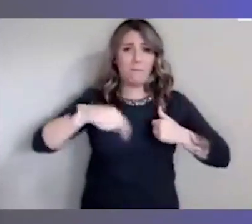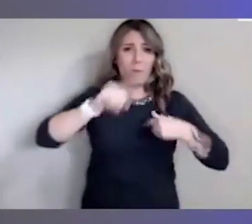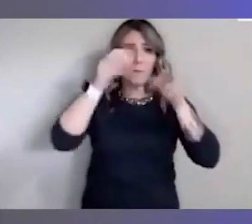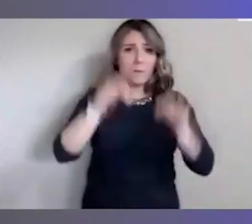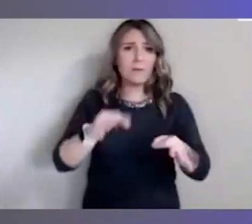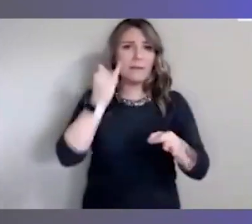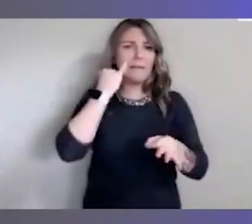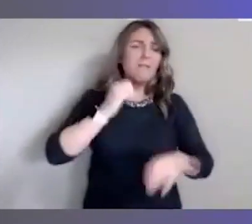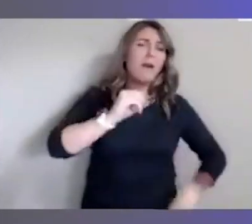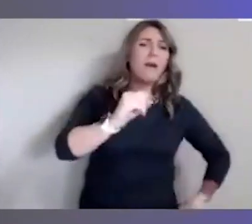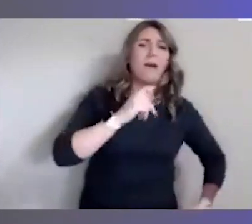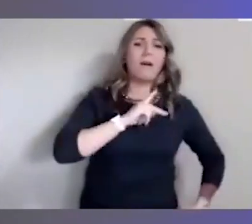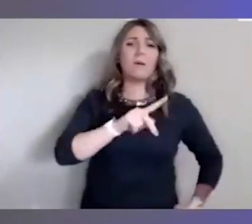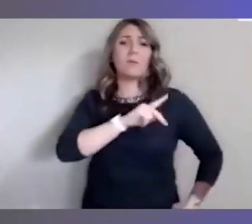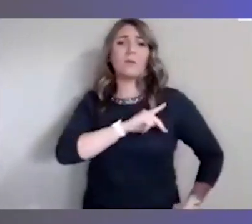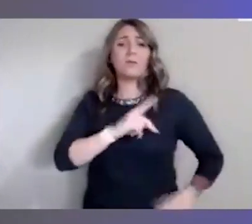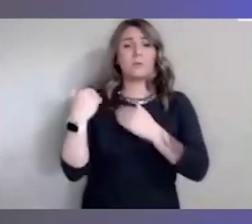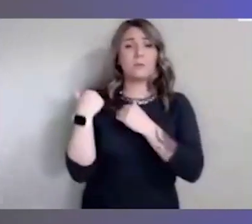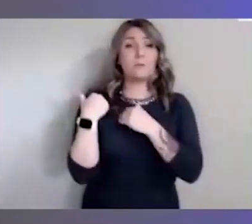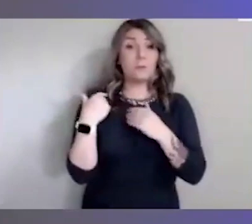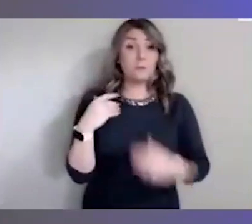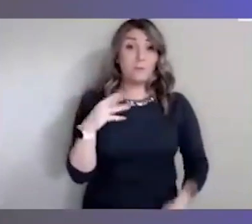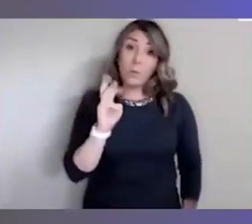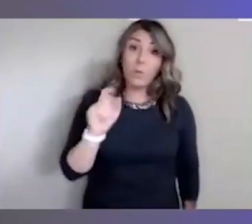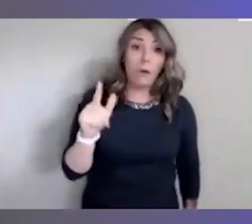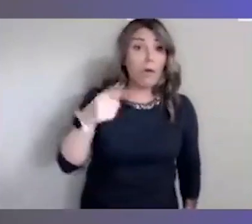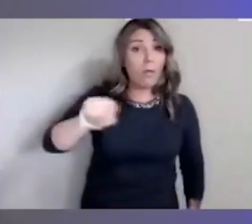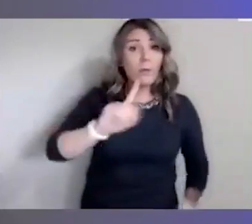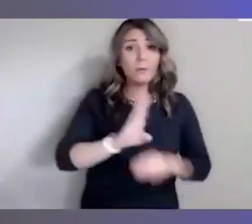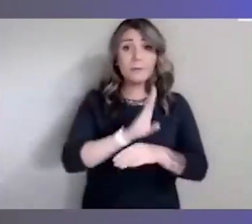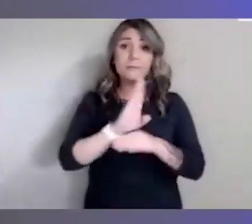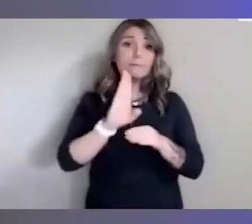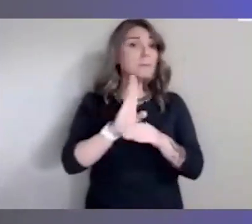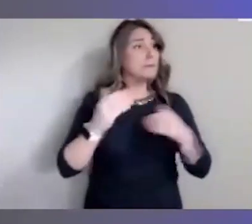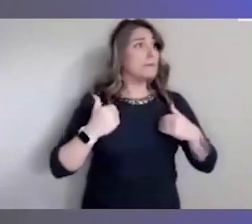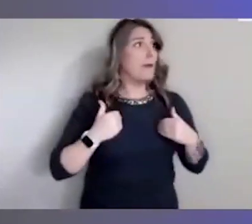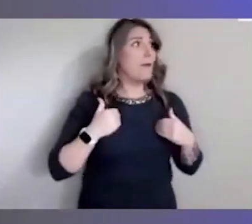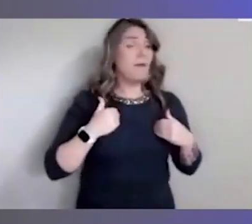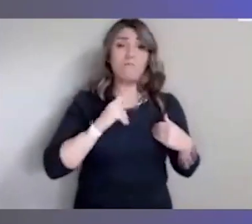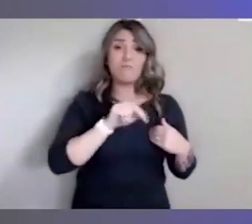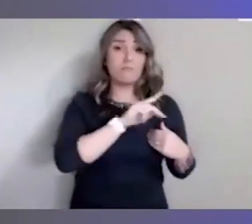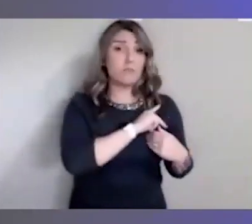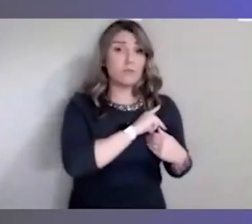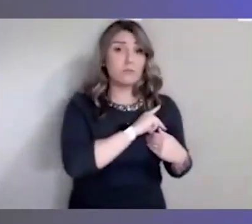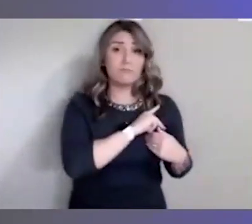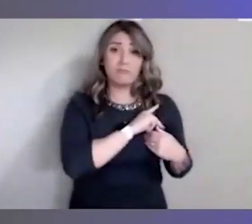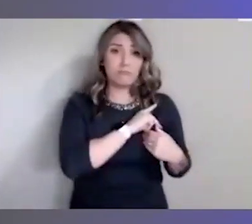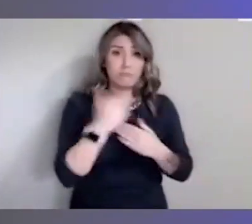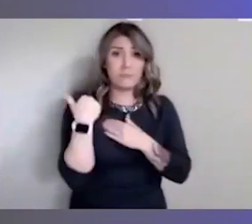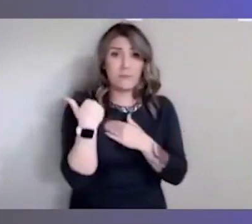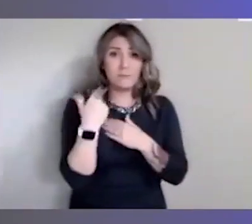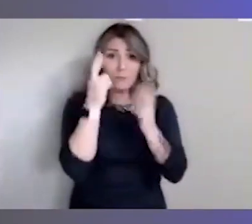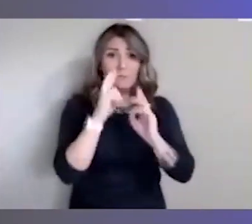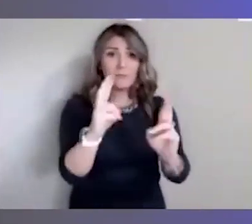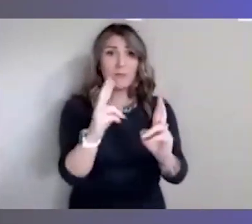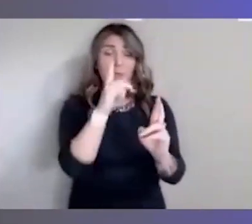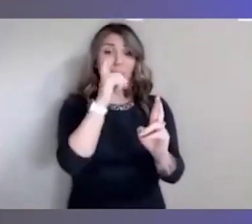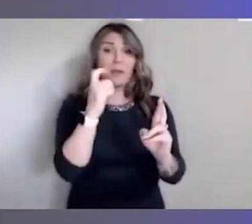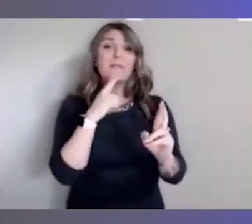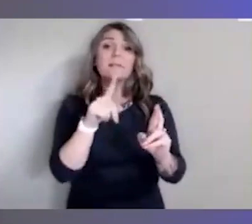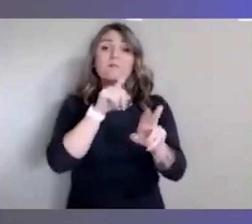personal responsibility, well, then let these businesses take personal responsibility and respect them. Because I'm getting reports, for instance, of